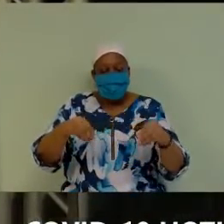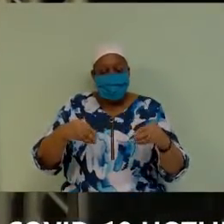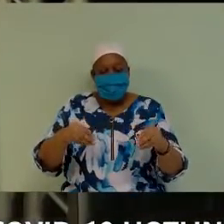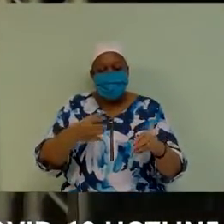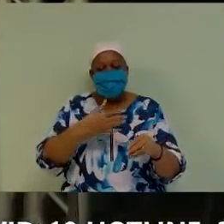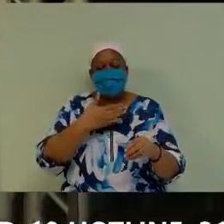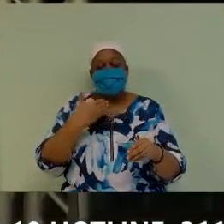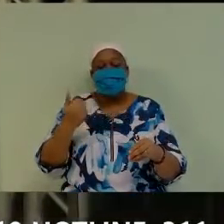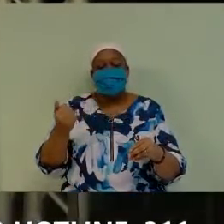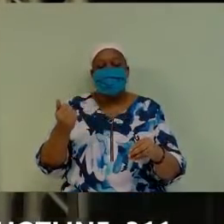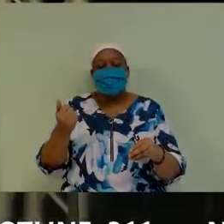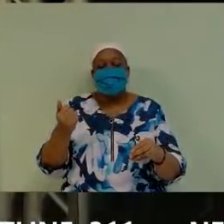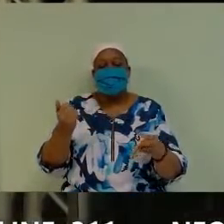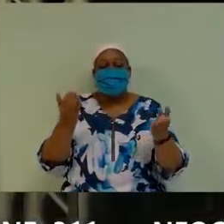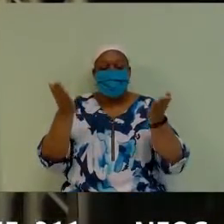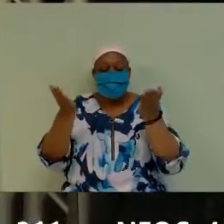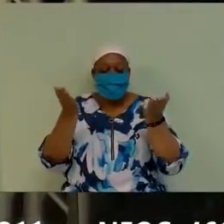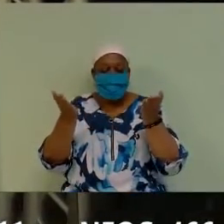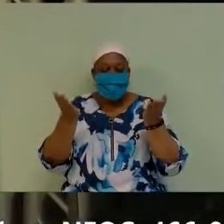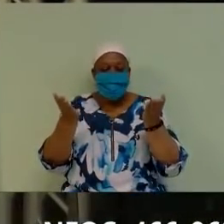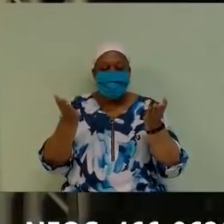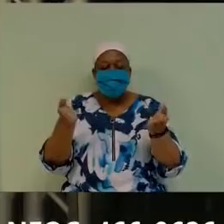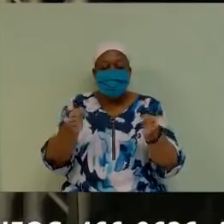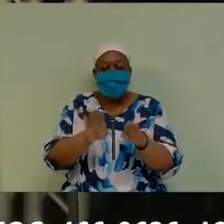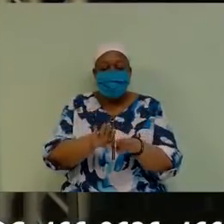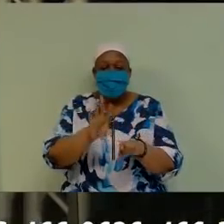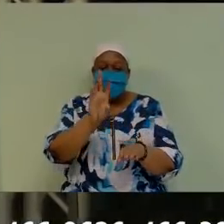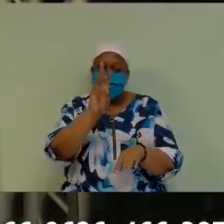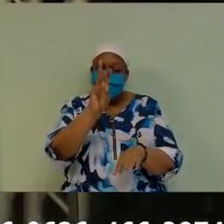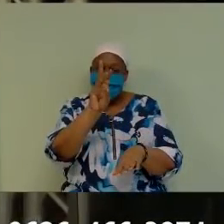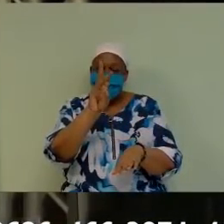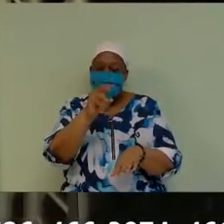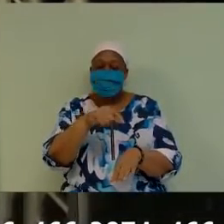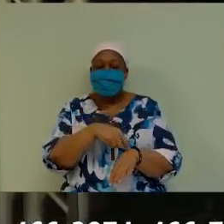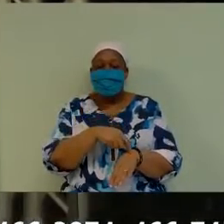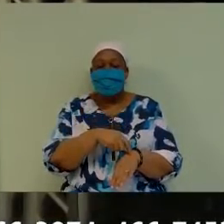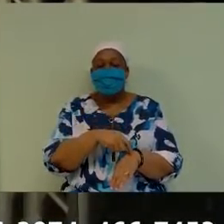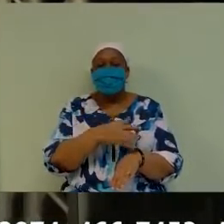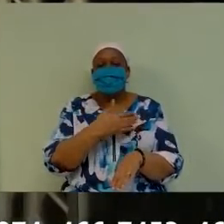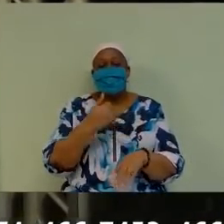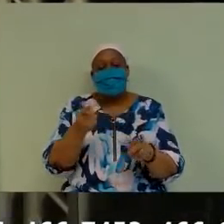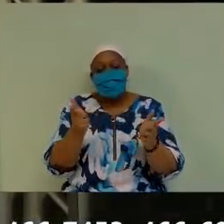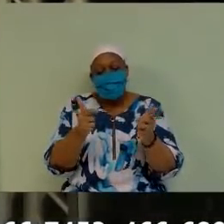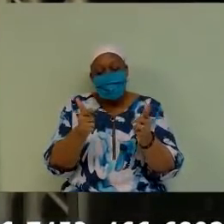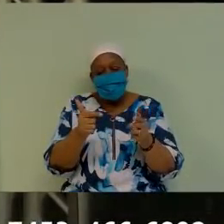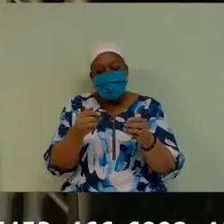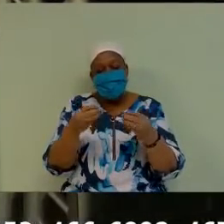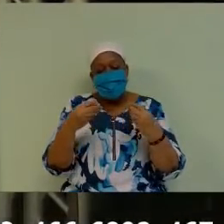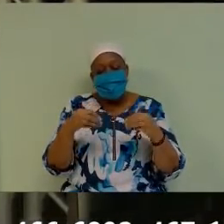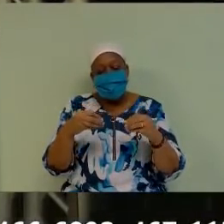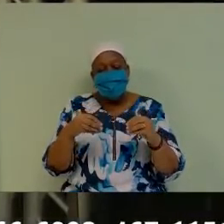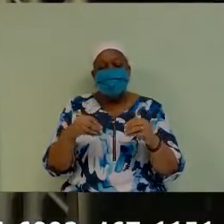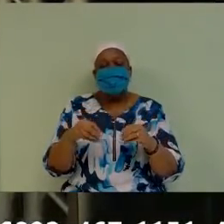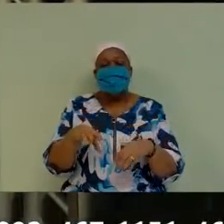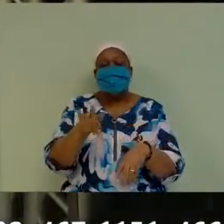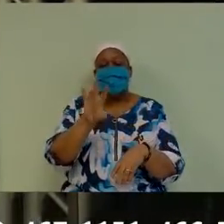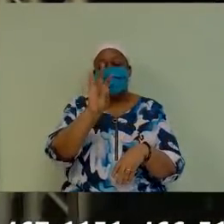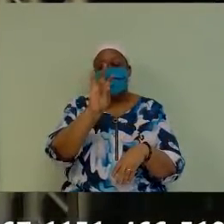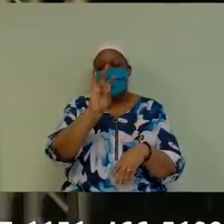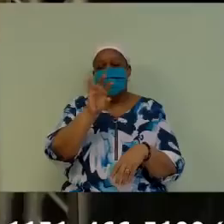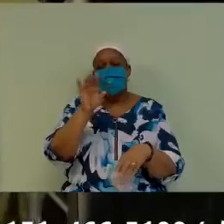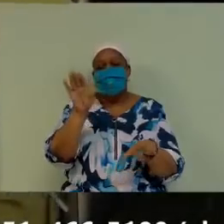shops and other small establishments should close at 7 p.m. Thank you.